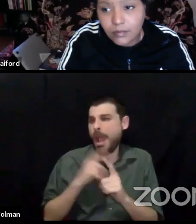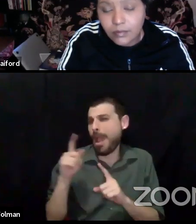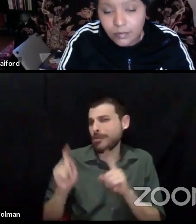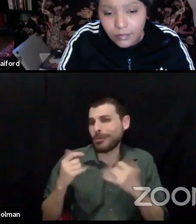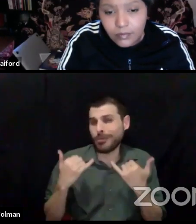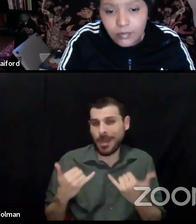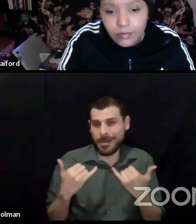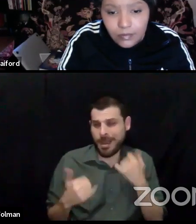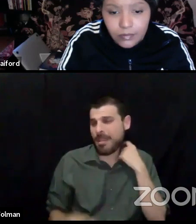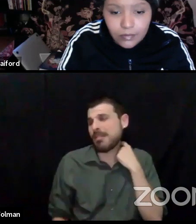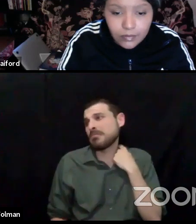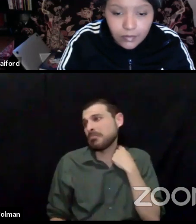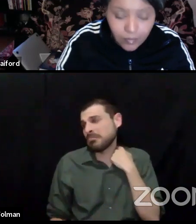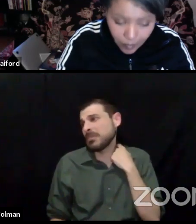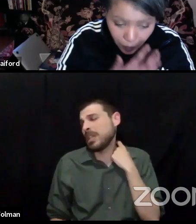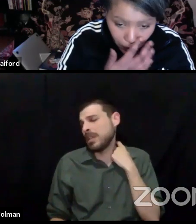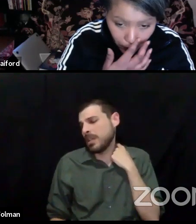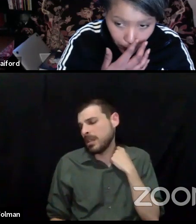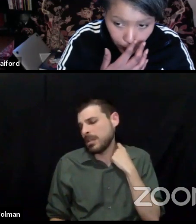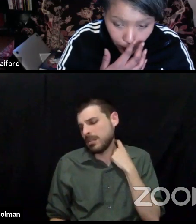moment are,